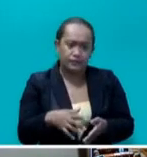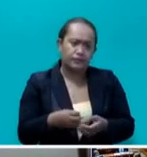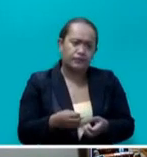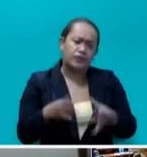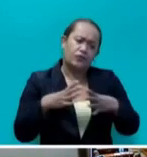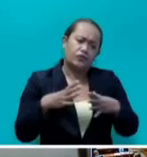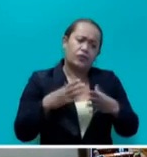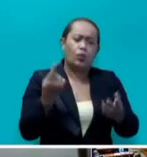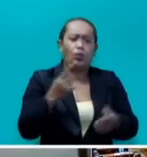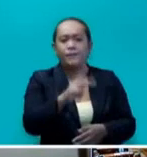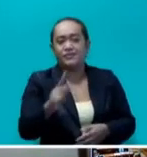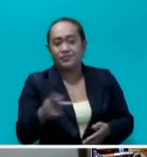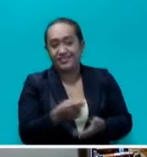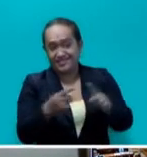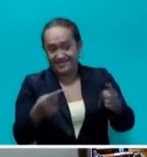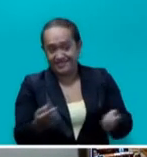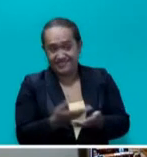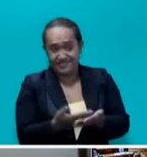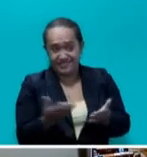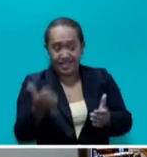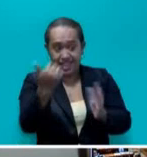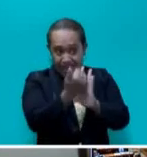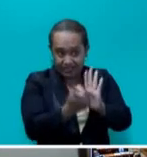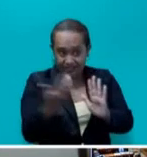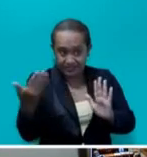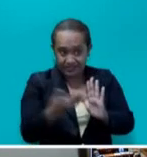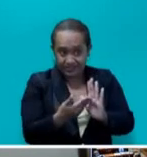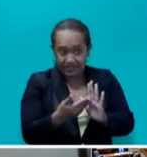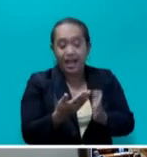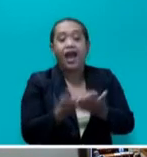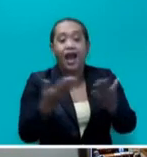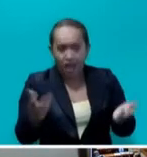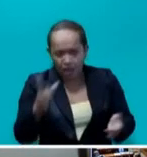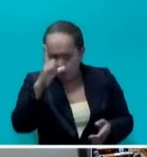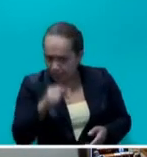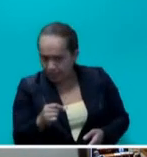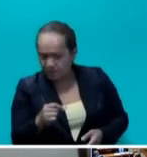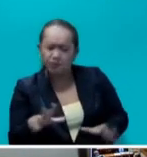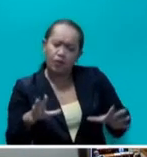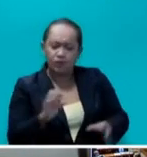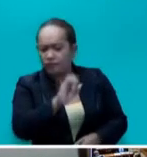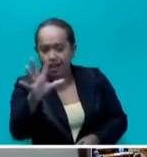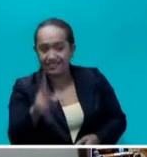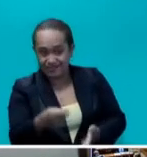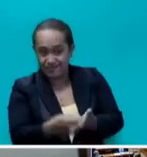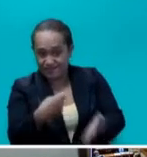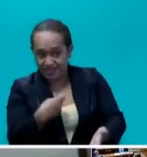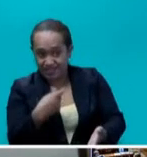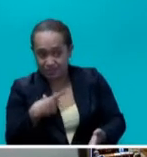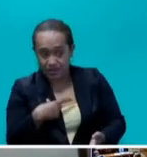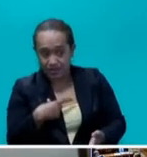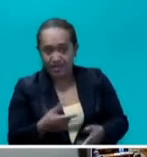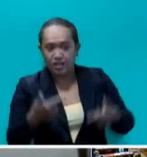goods listed in Schedule 2 of the Act. These exemptions are for personal imports, goods imported by traveling passengers and crew,